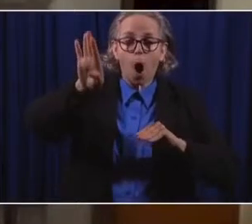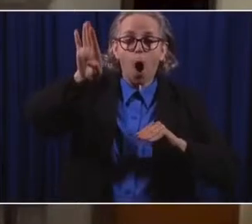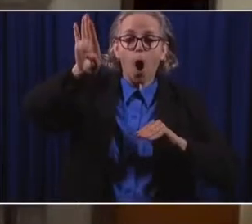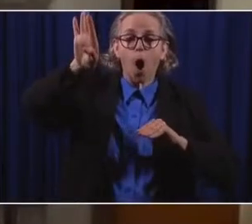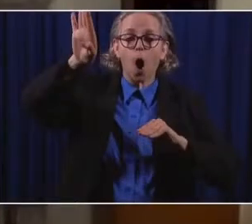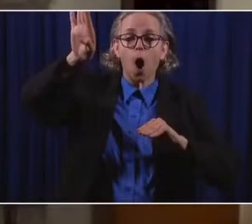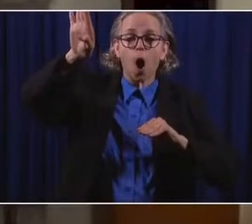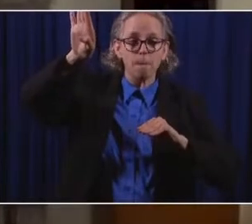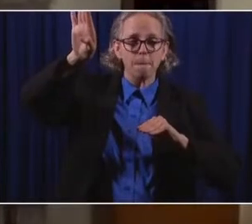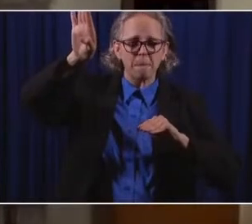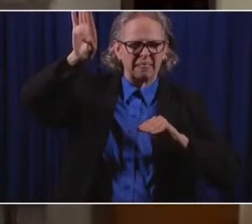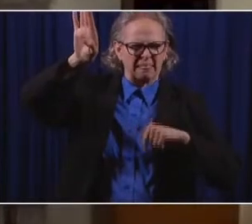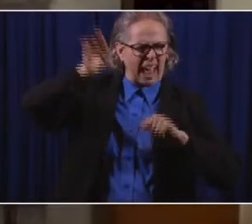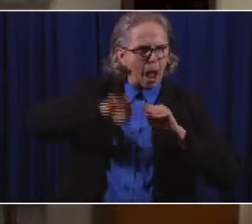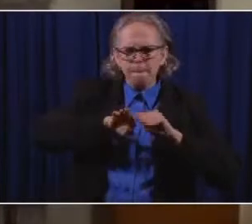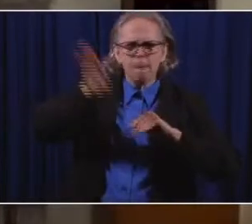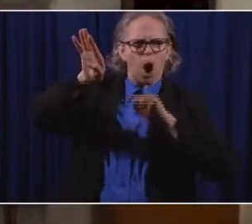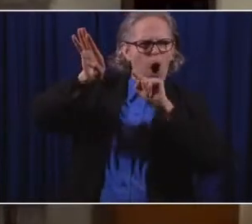saw before.